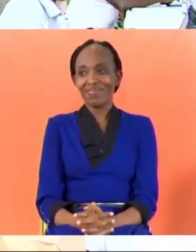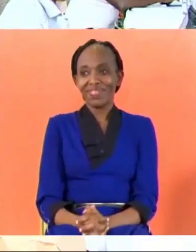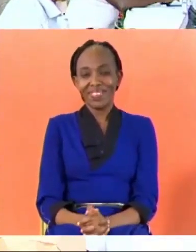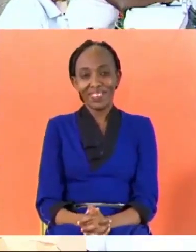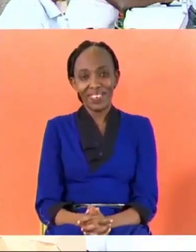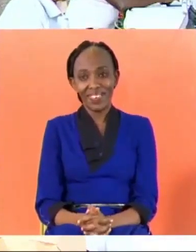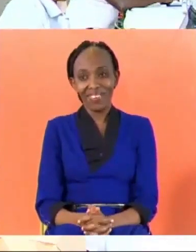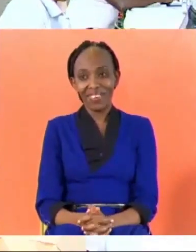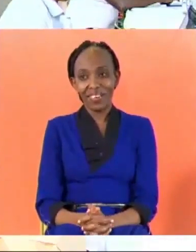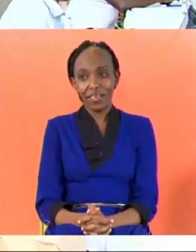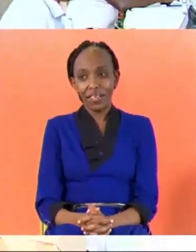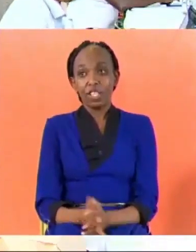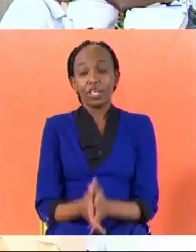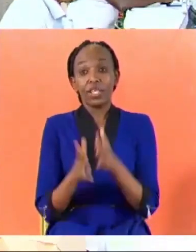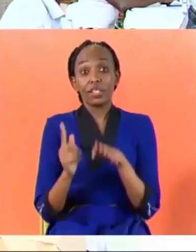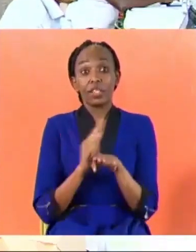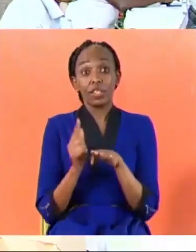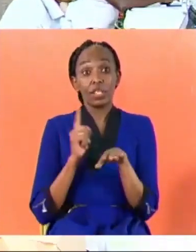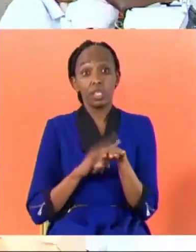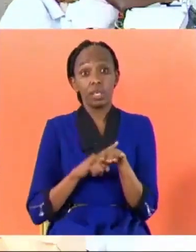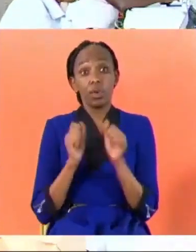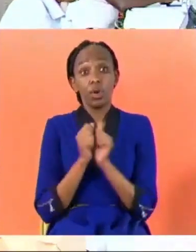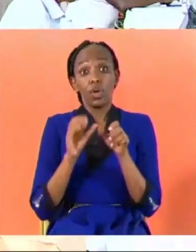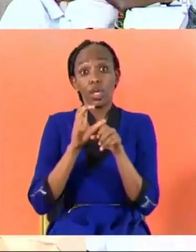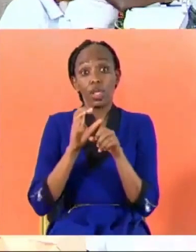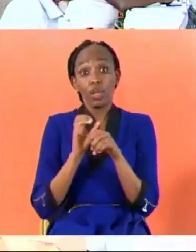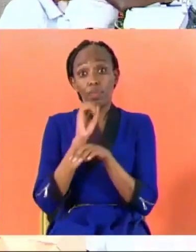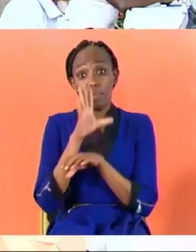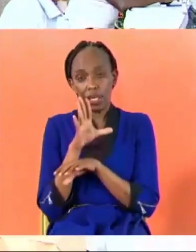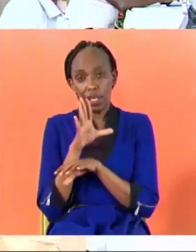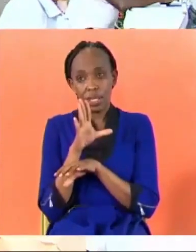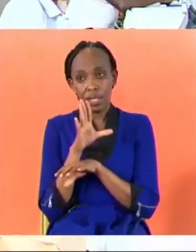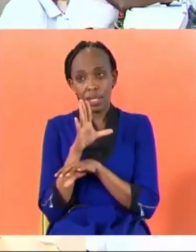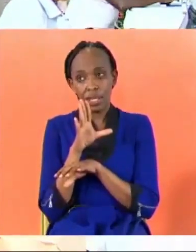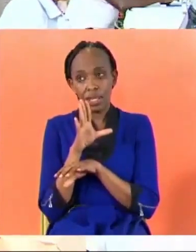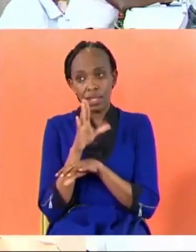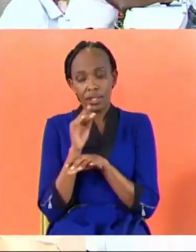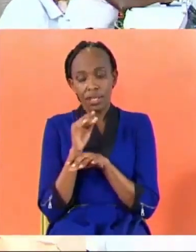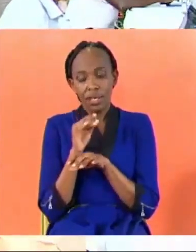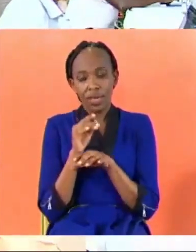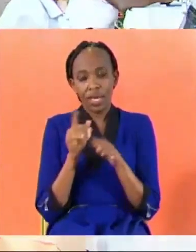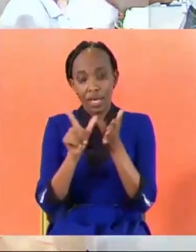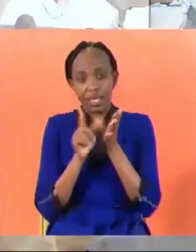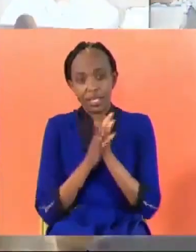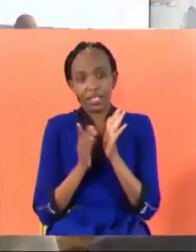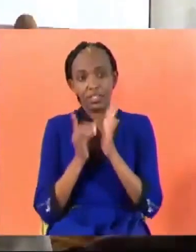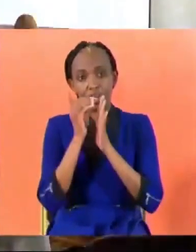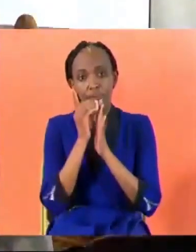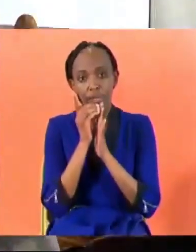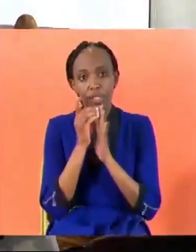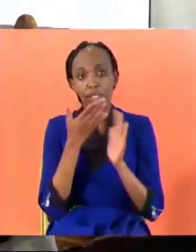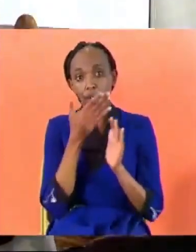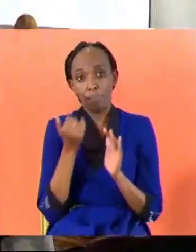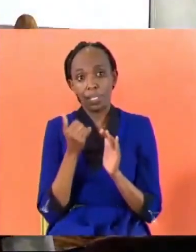this training session with media and parliamentarians on the issues of debt and development. It would be